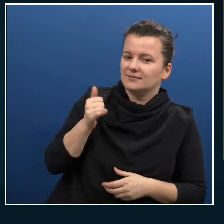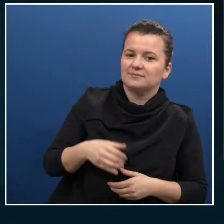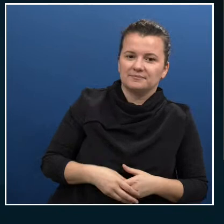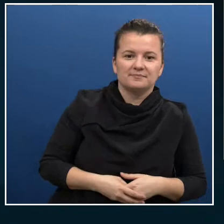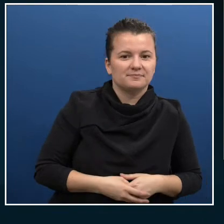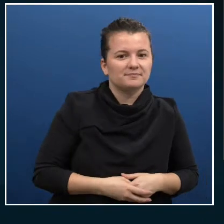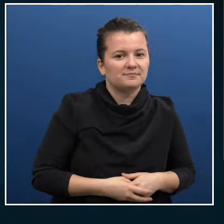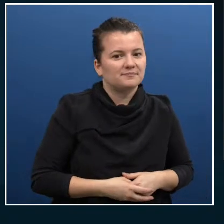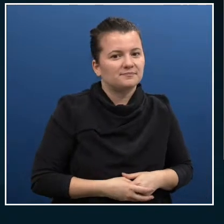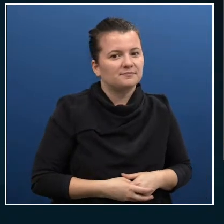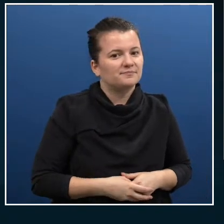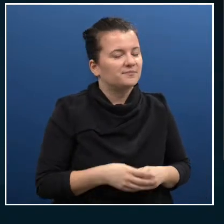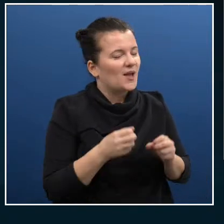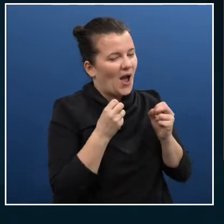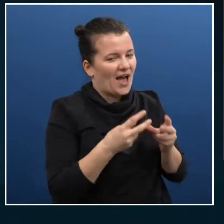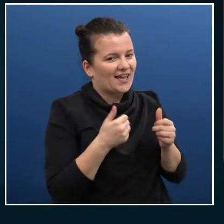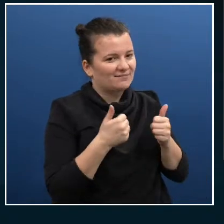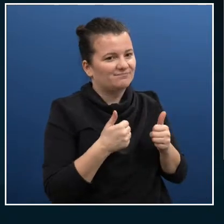Okay.